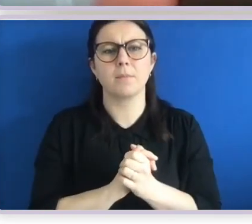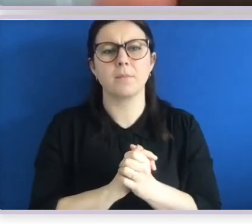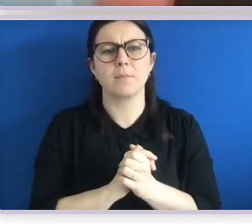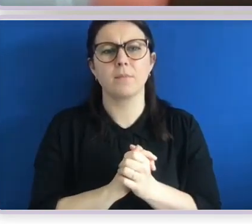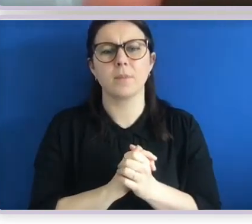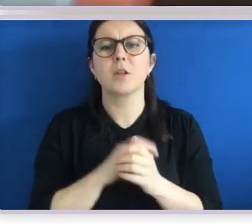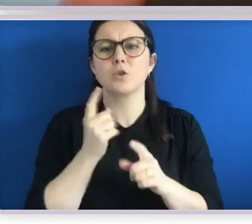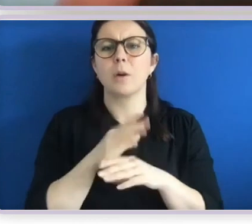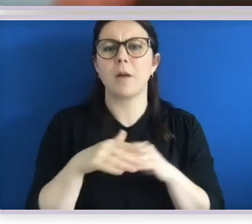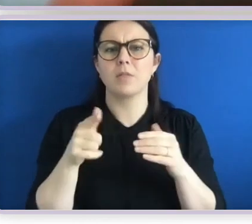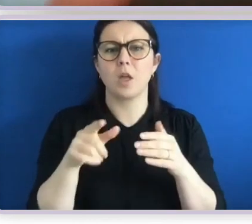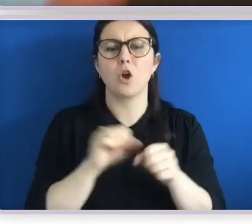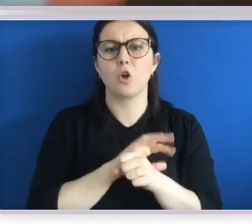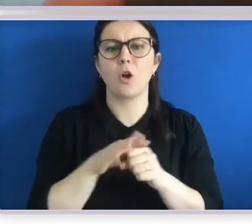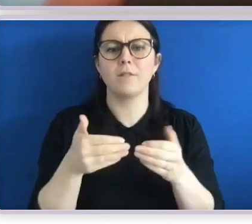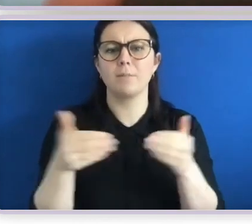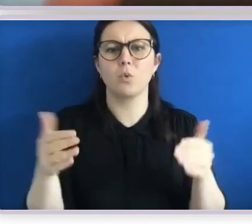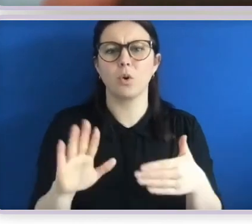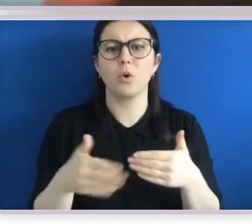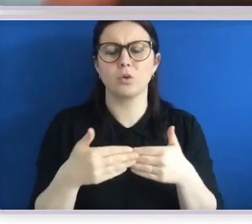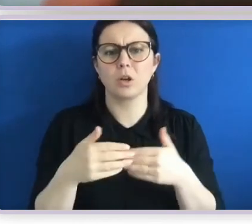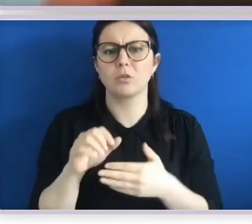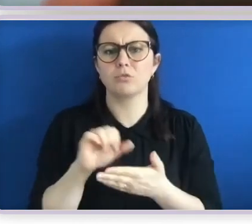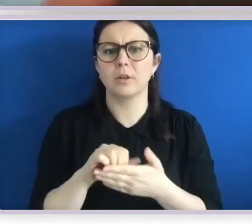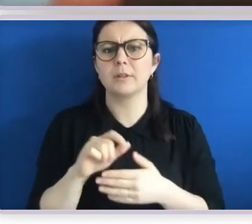closures. Yeah. So